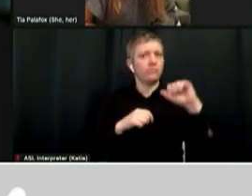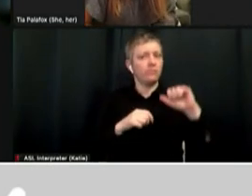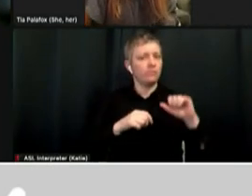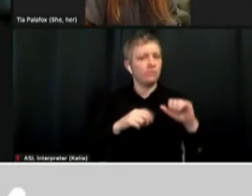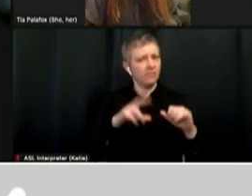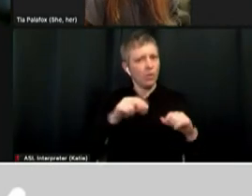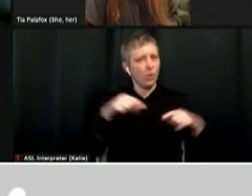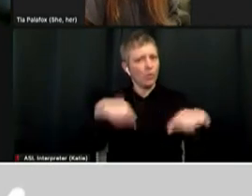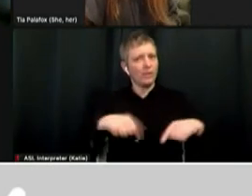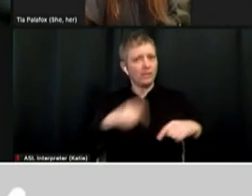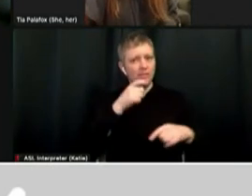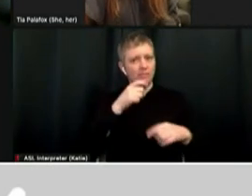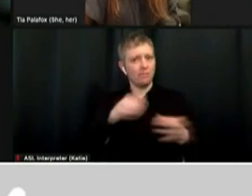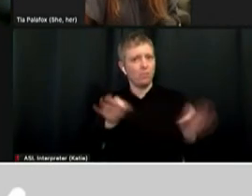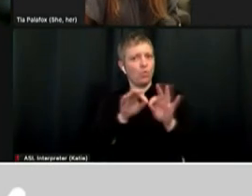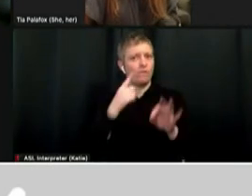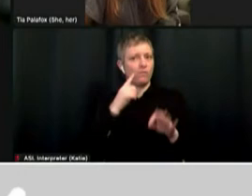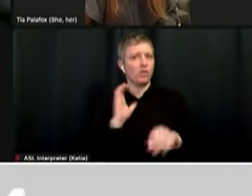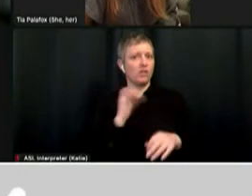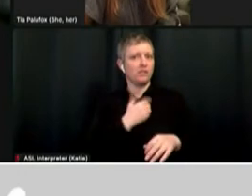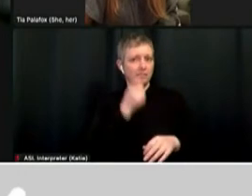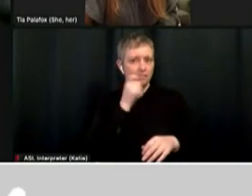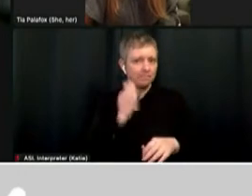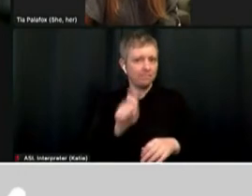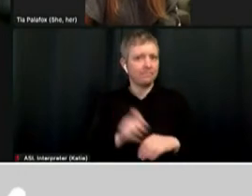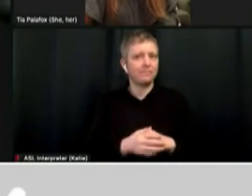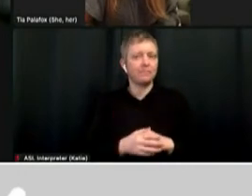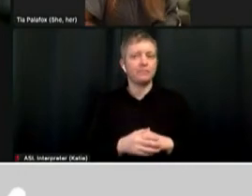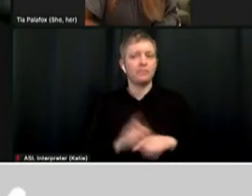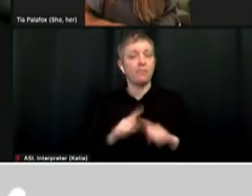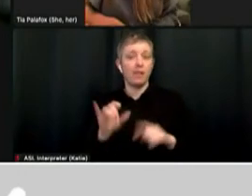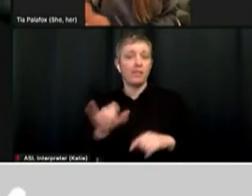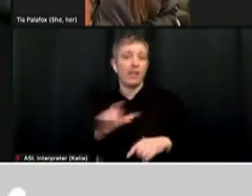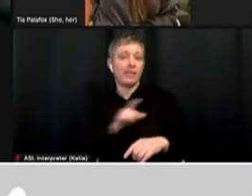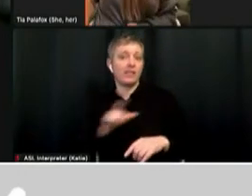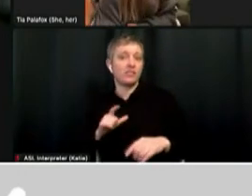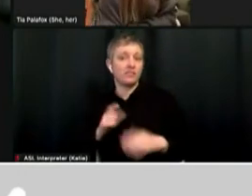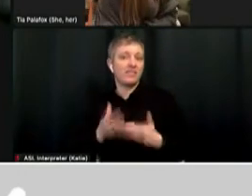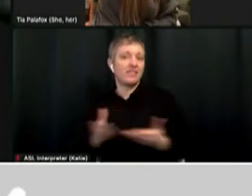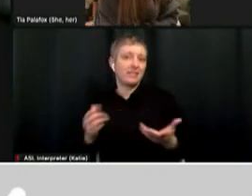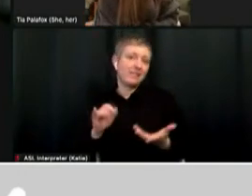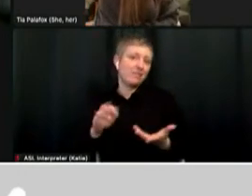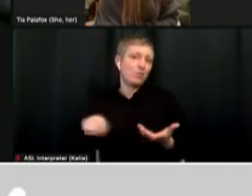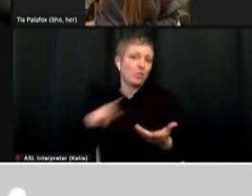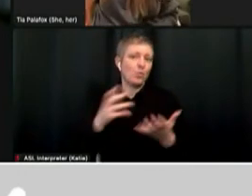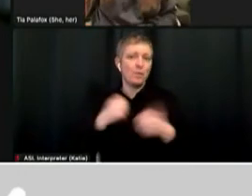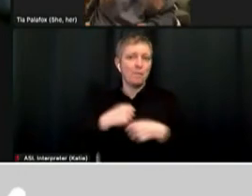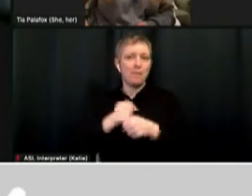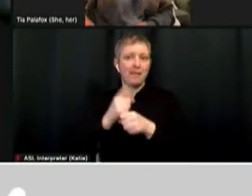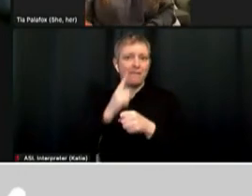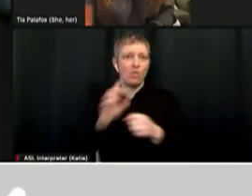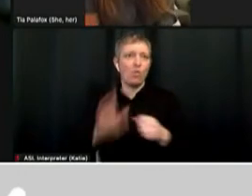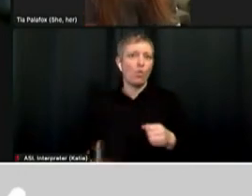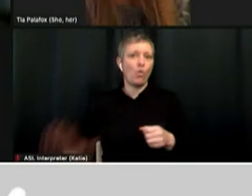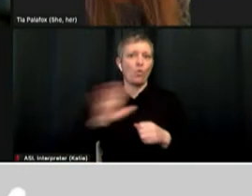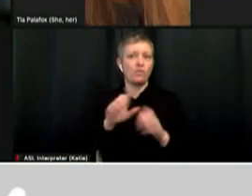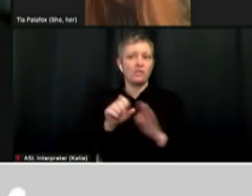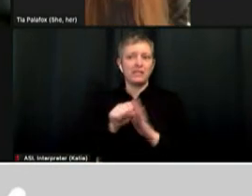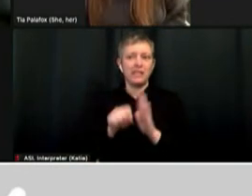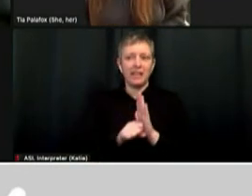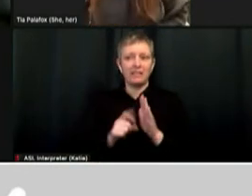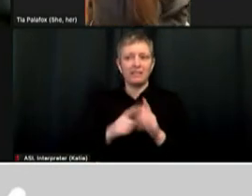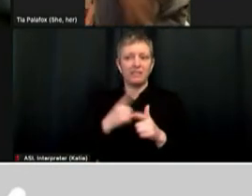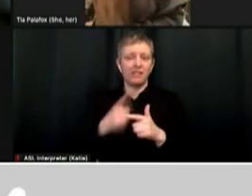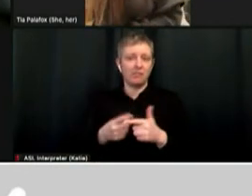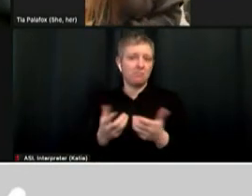But the legislature thing, I mean, do you want to make it something for the whole state? I want this to be actually a national initiative at